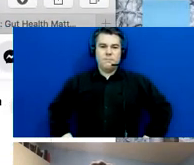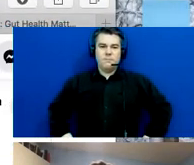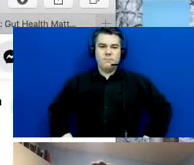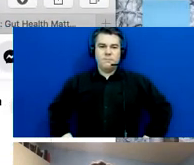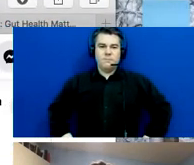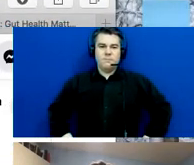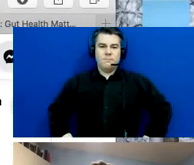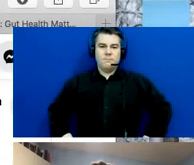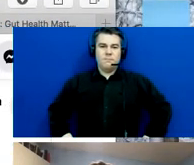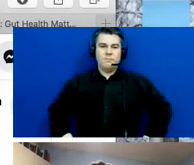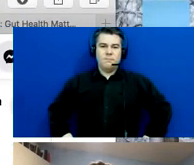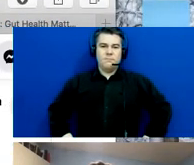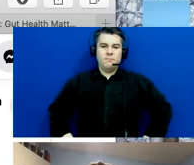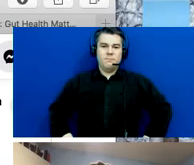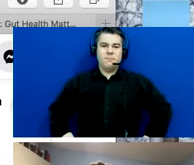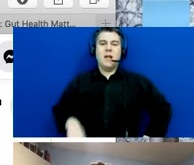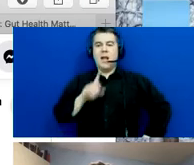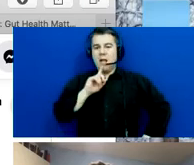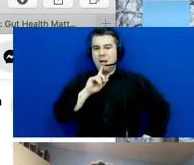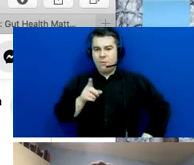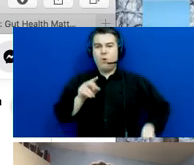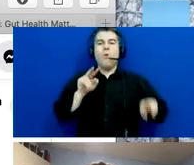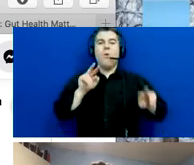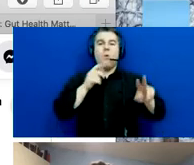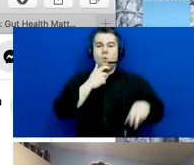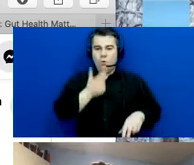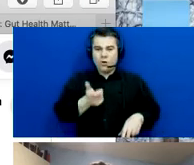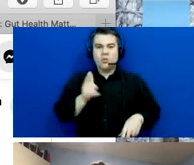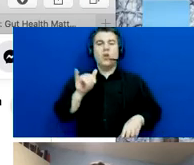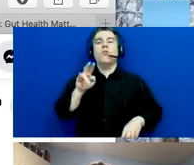But I am. That's where I am watching there, Lorene. I'm